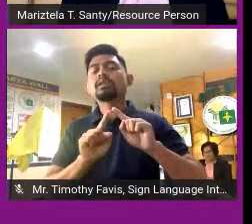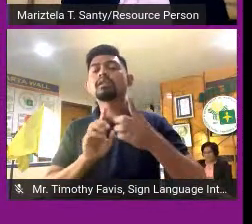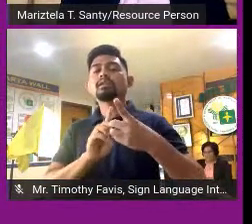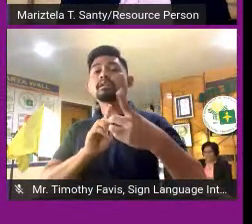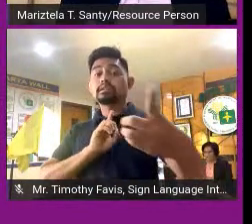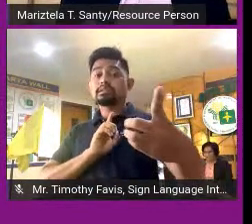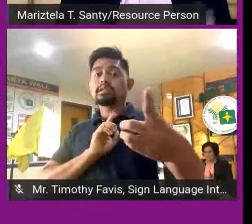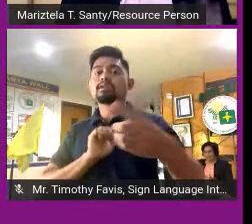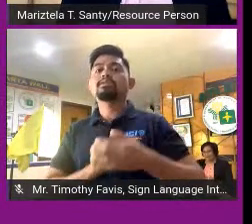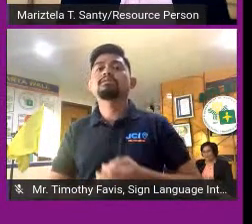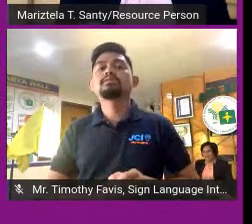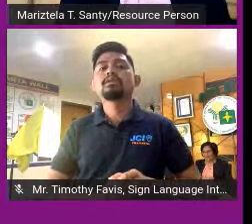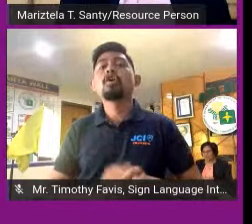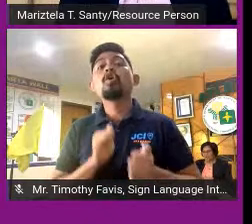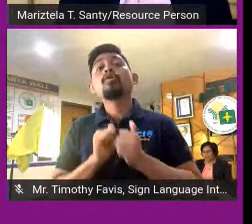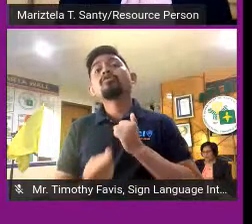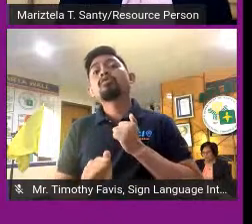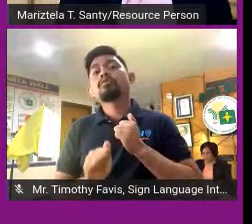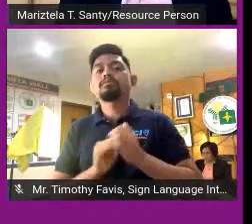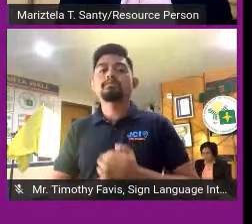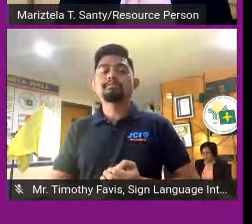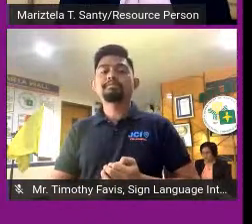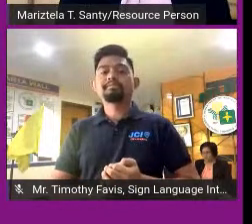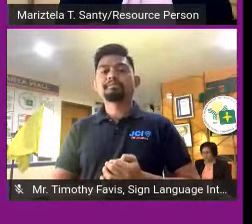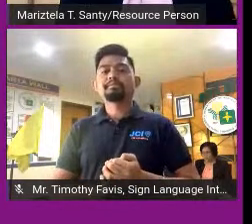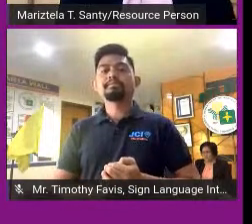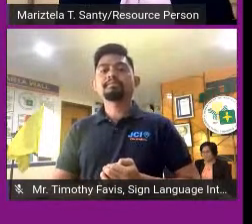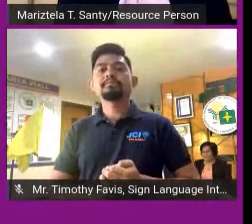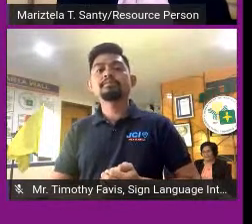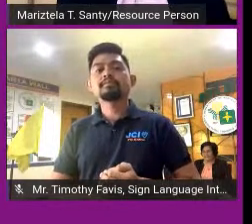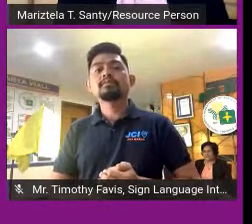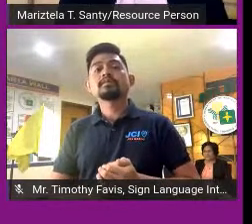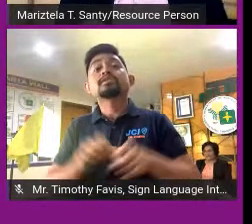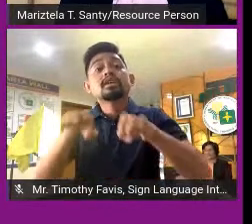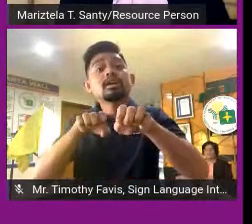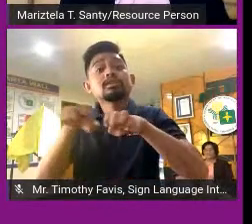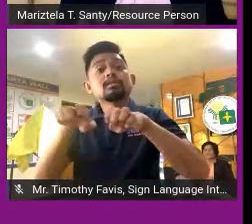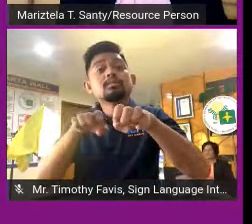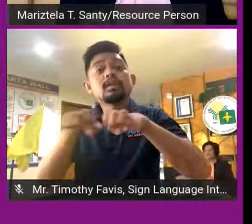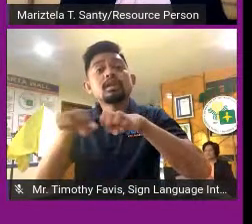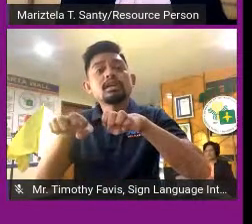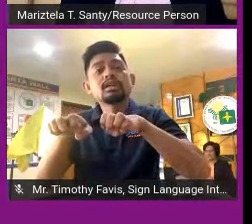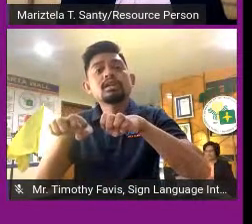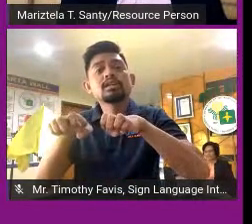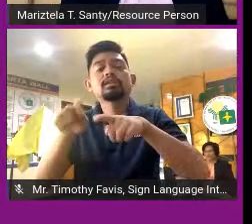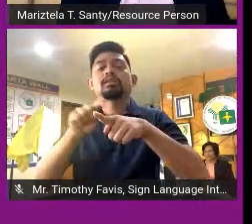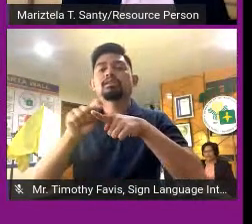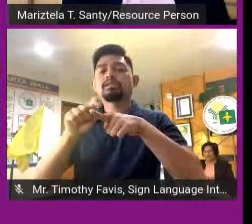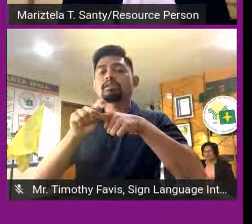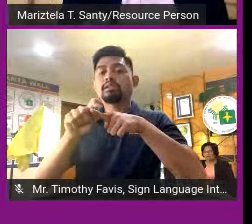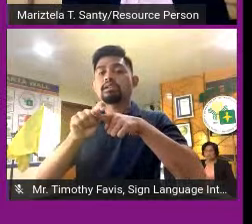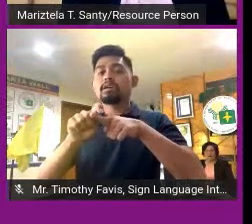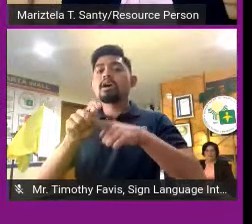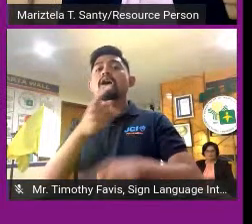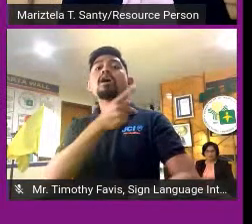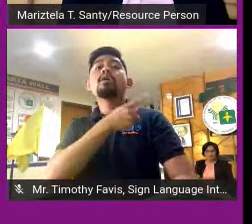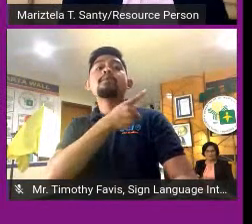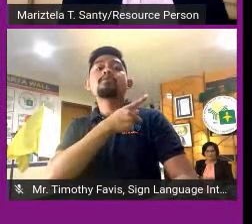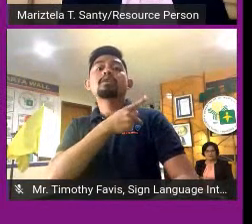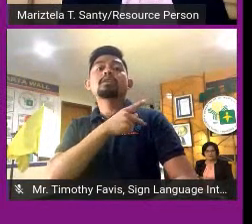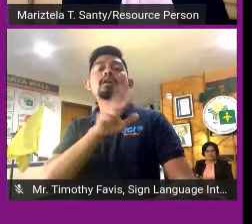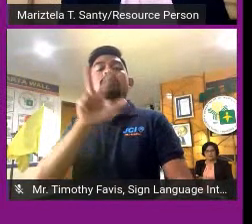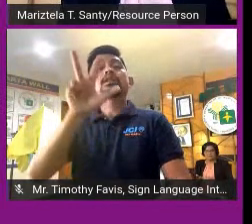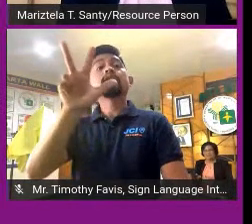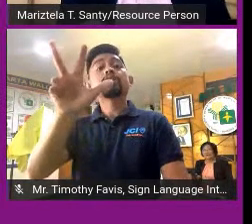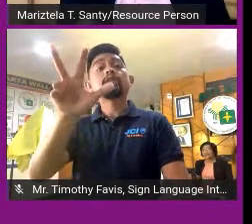distance, I would like to explain that in a certain training, there are three